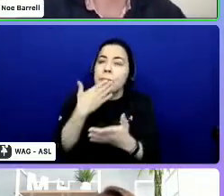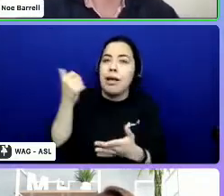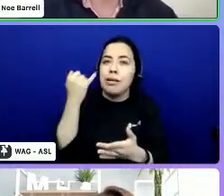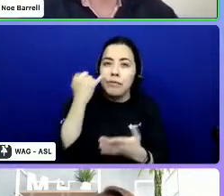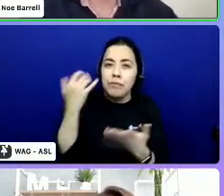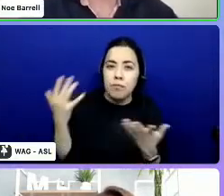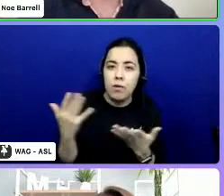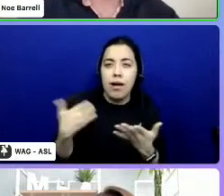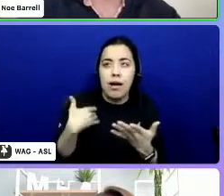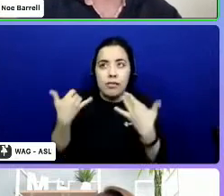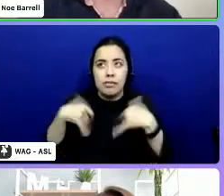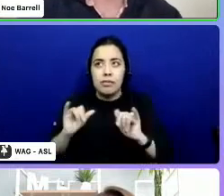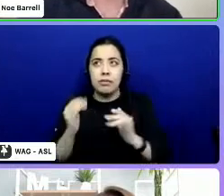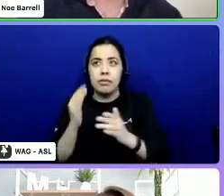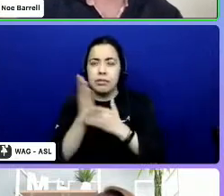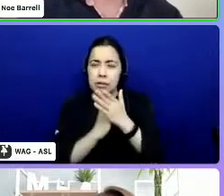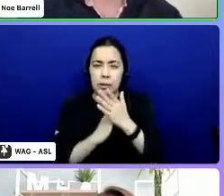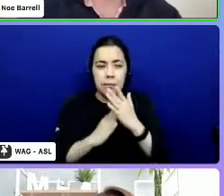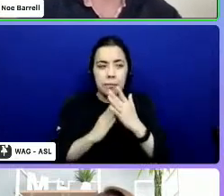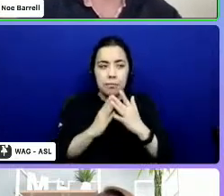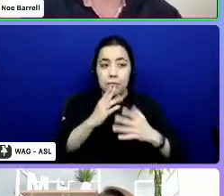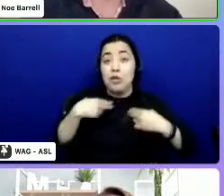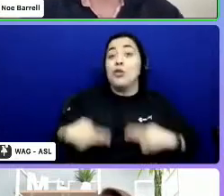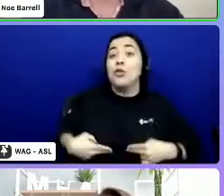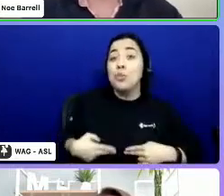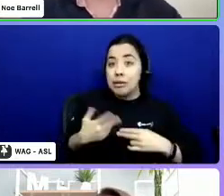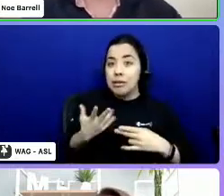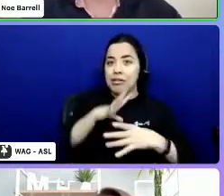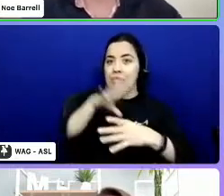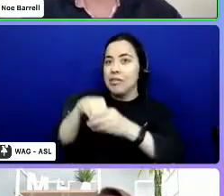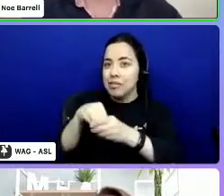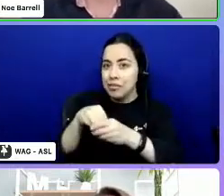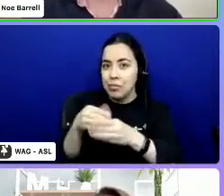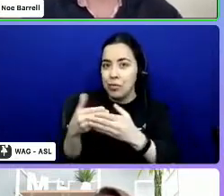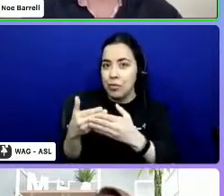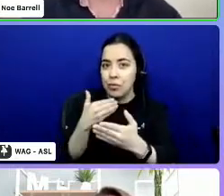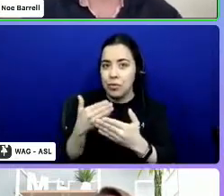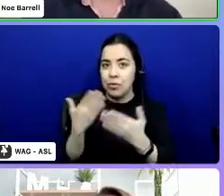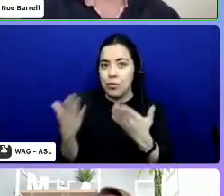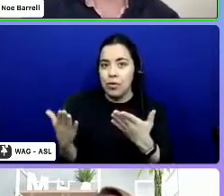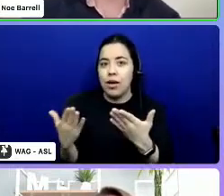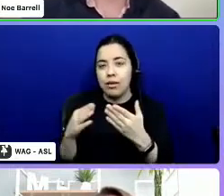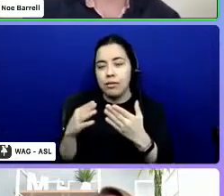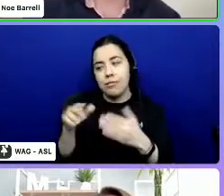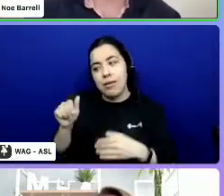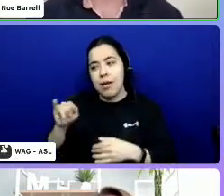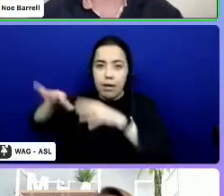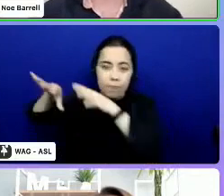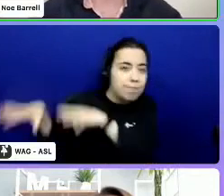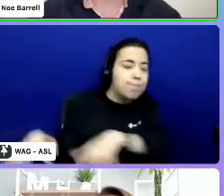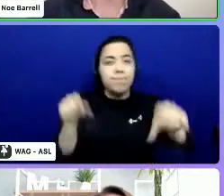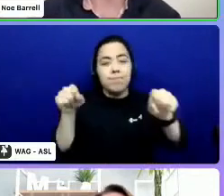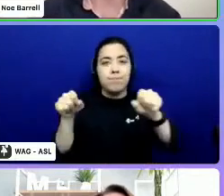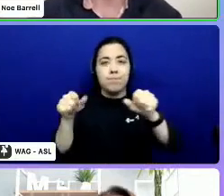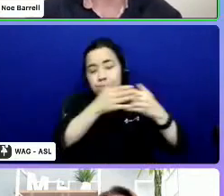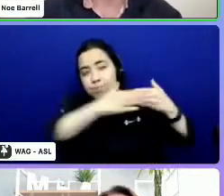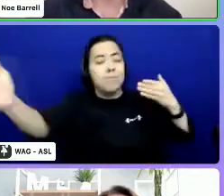is still some level of human intervention before we let the AI take over completely